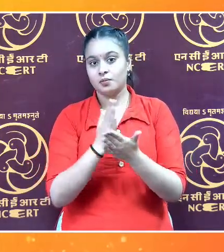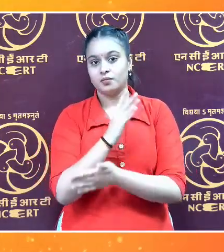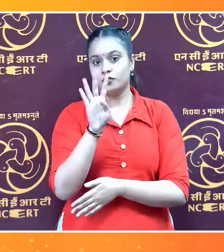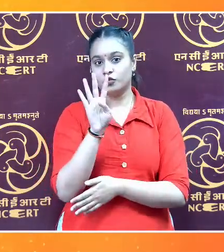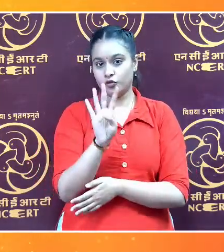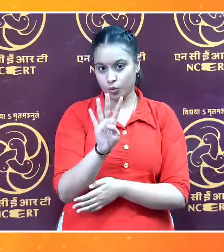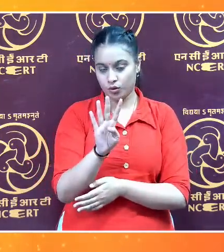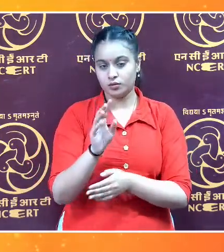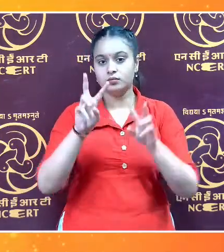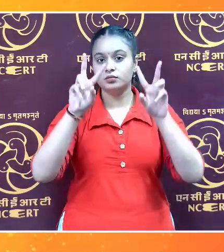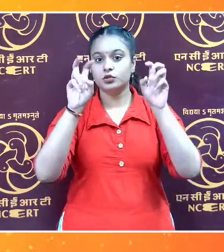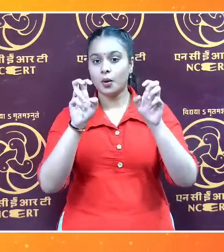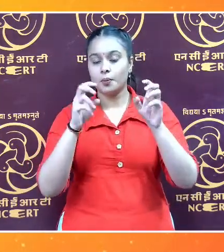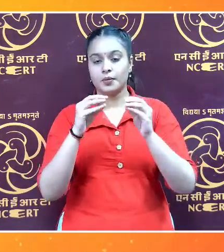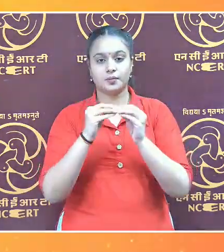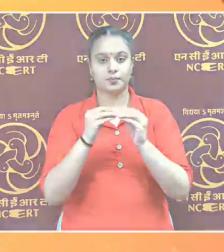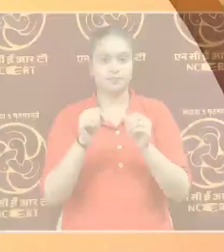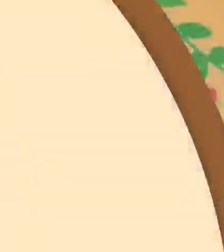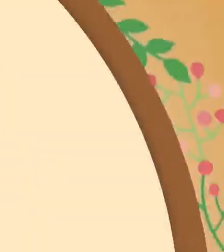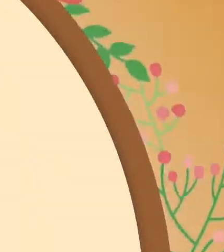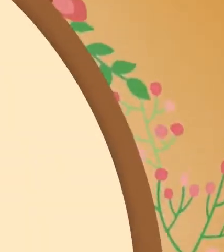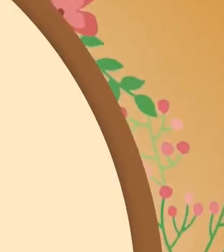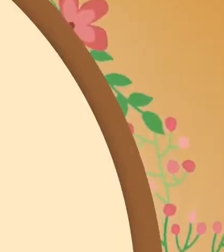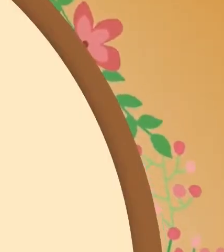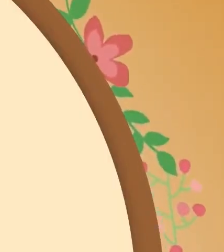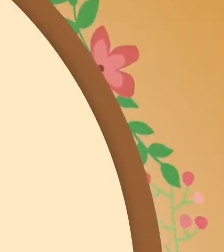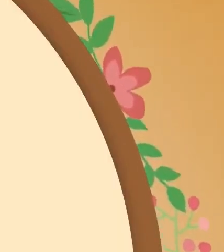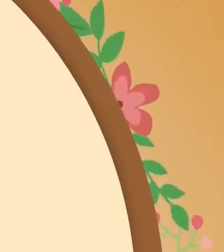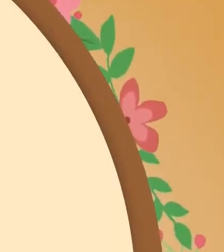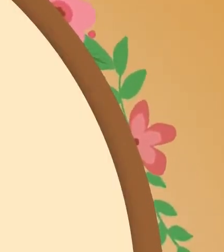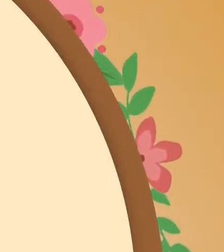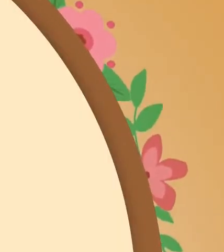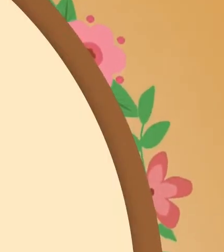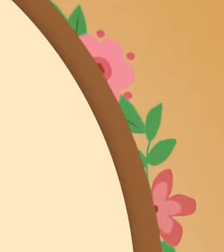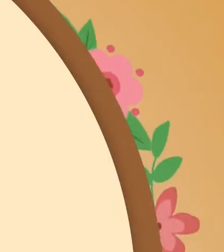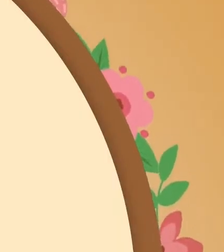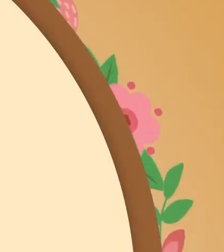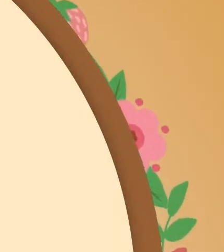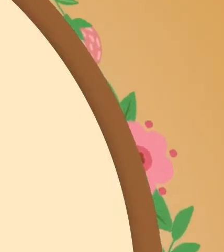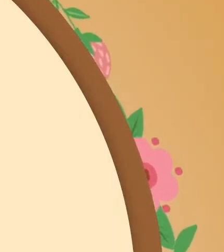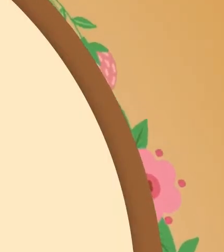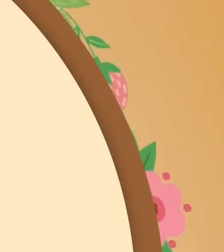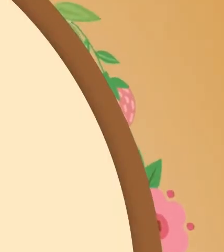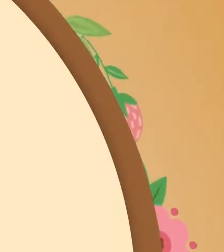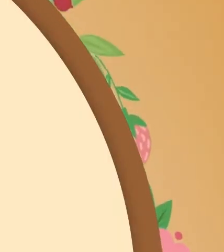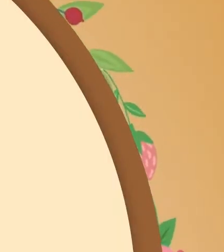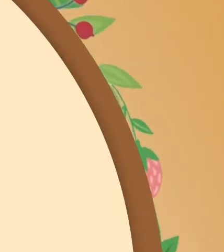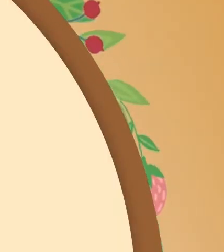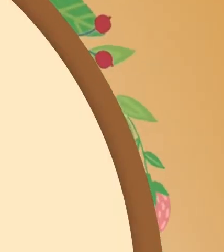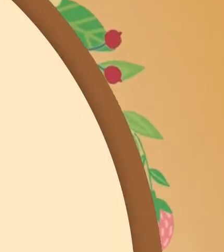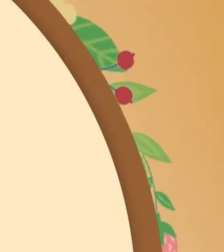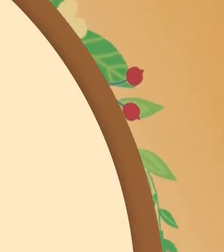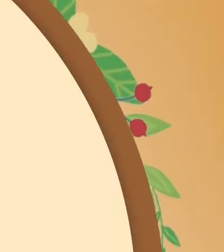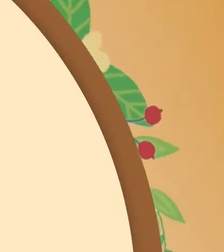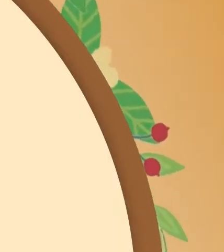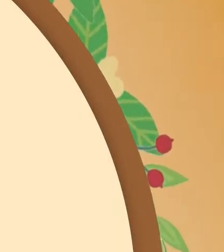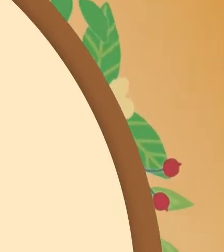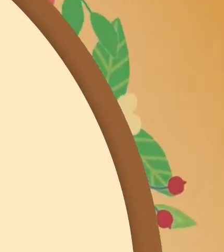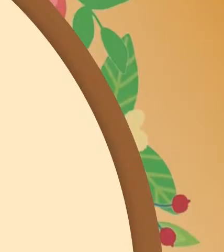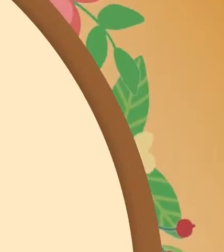titled Badal and Moti. Well, we do have Badal and Moti here in the studio also and you can watch them in a